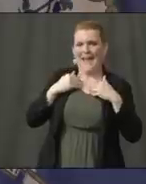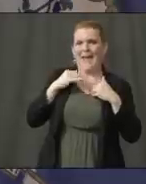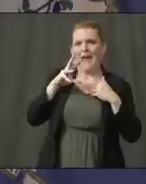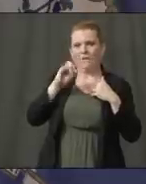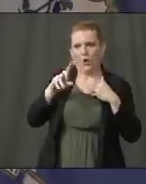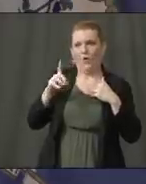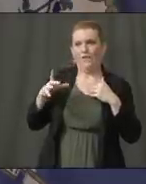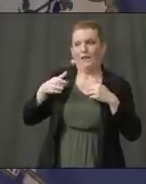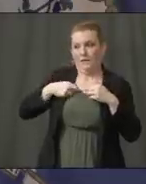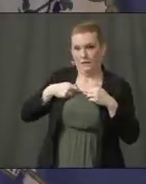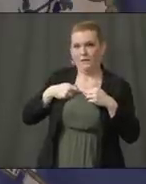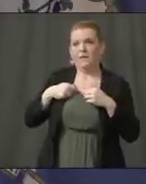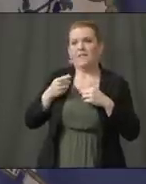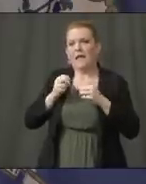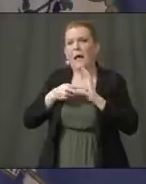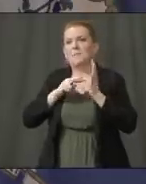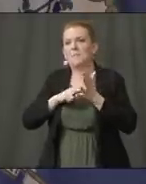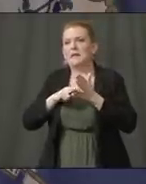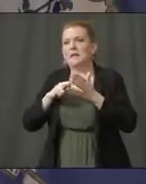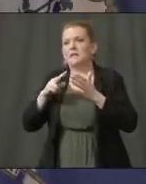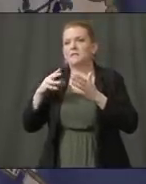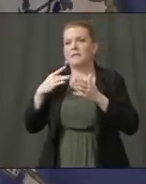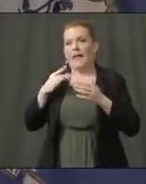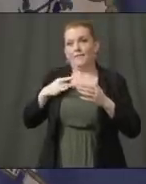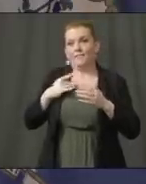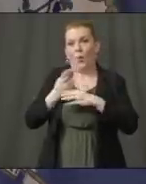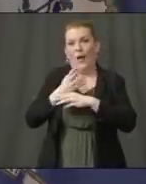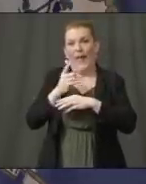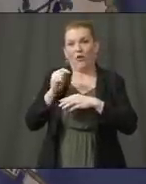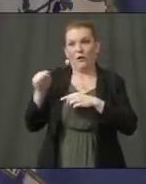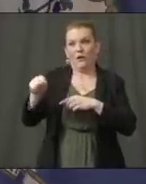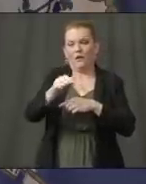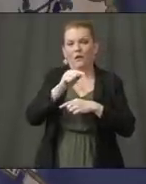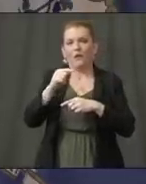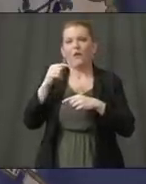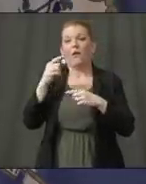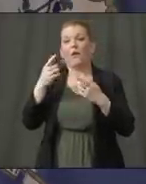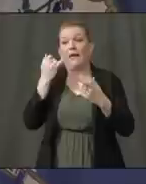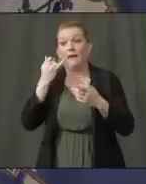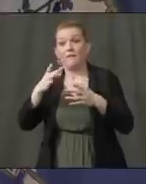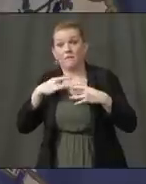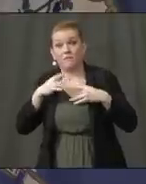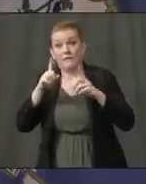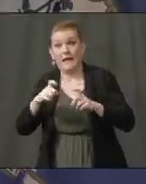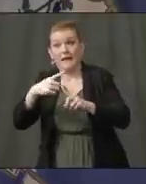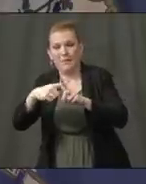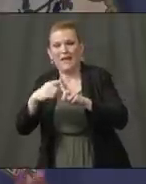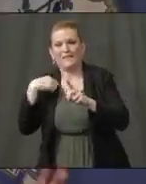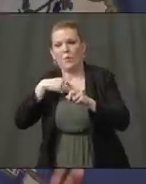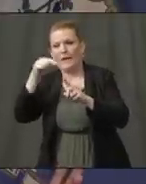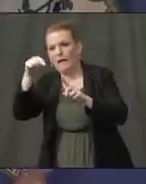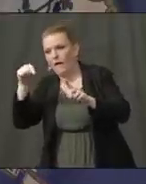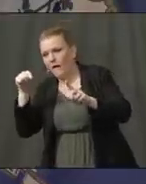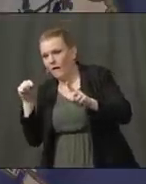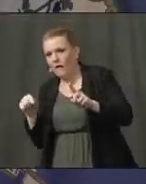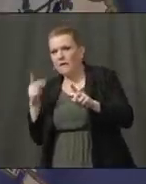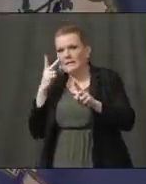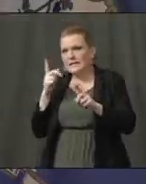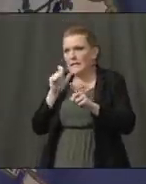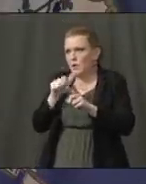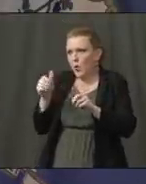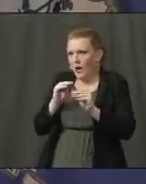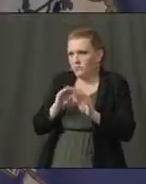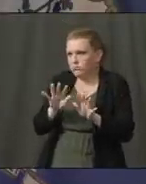see who else they may have been contacted with. They're also looking at a number of the social media companies. You probably saw that Apple and Google are